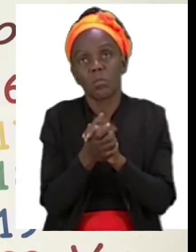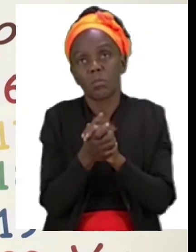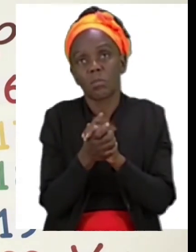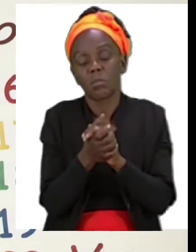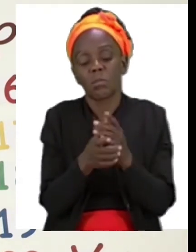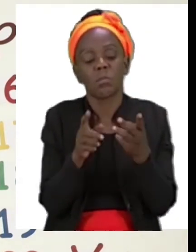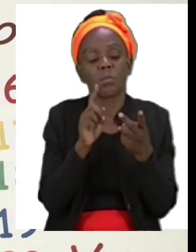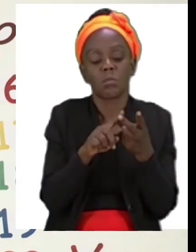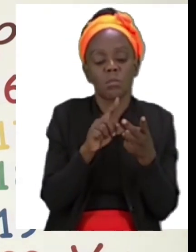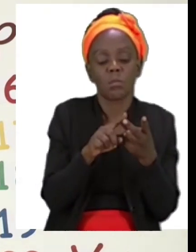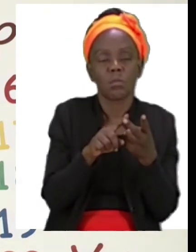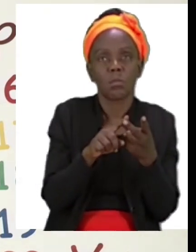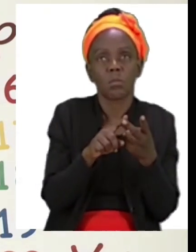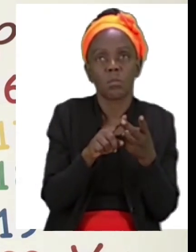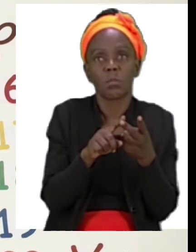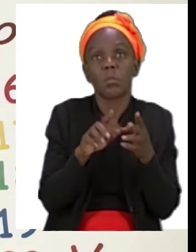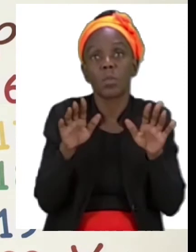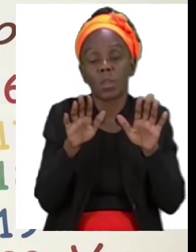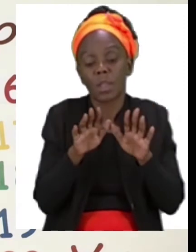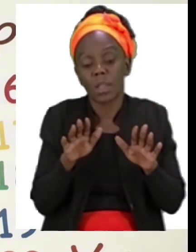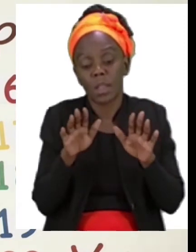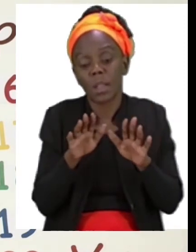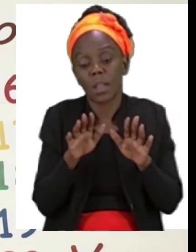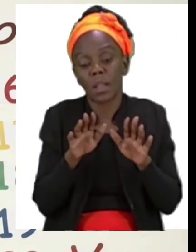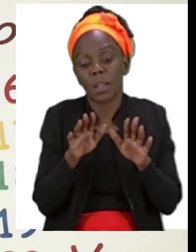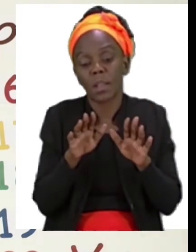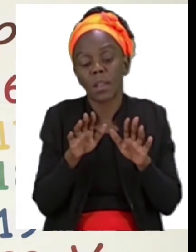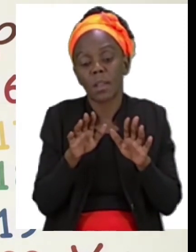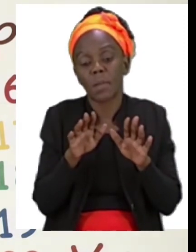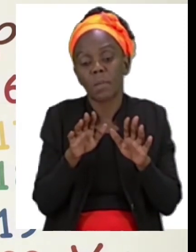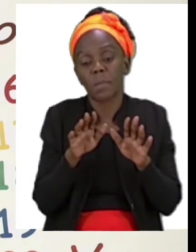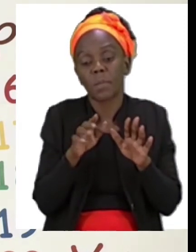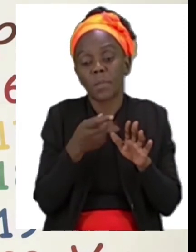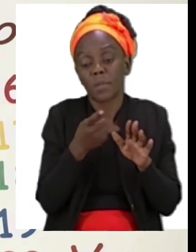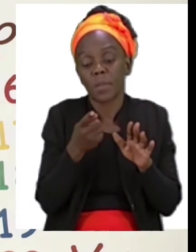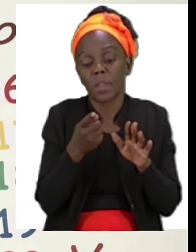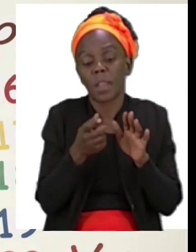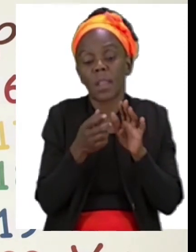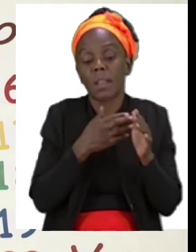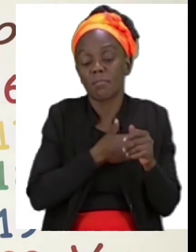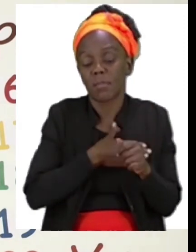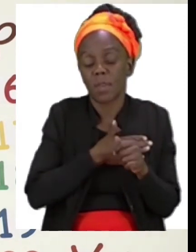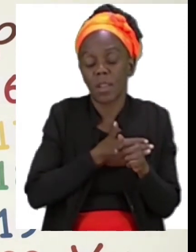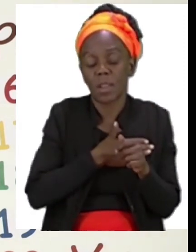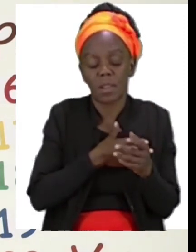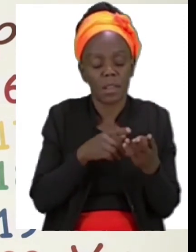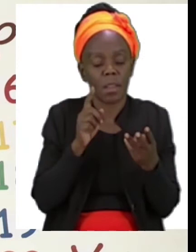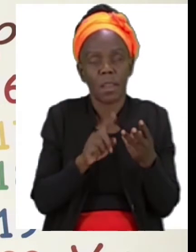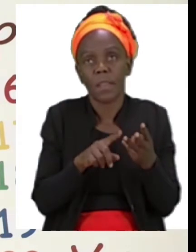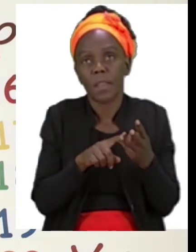Wendy. And then we talked about what color our friend likes. I